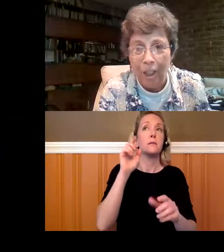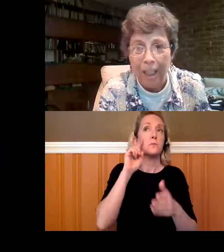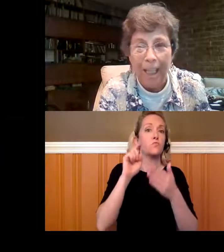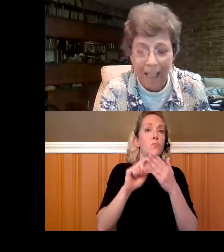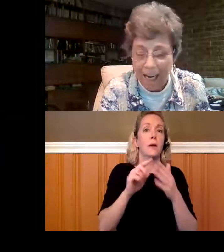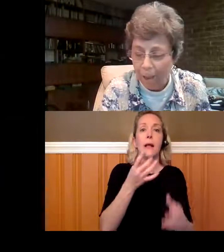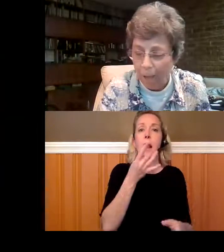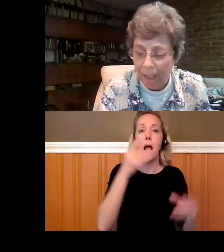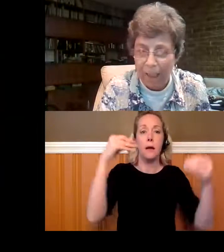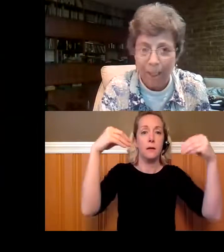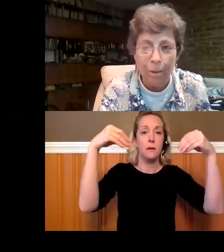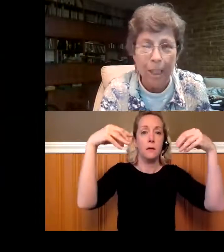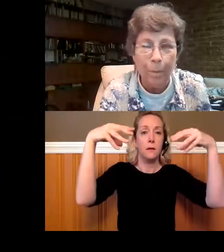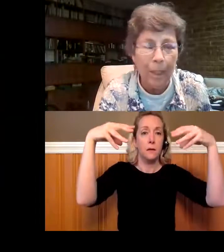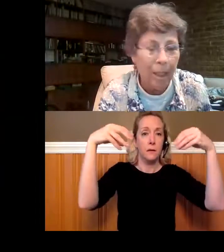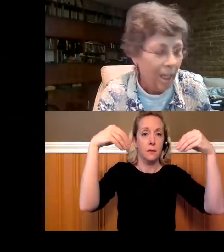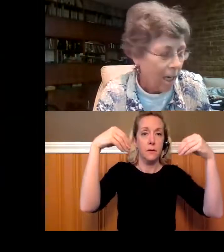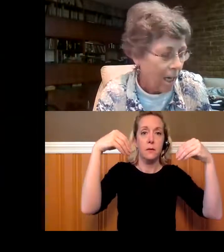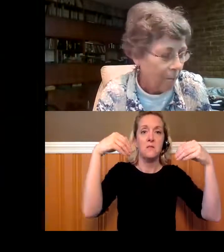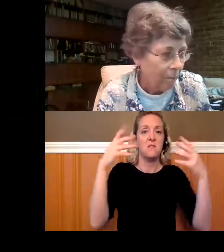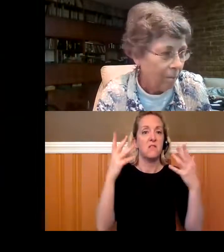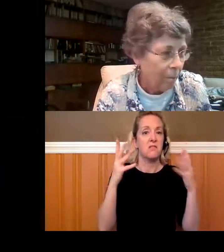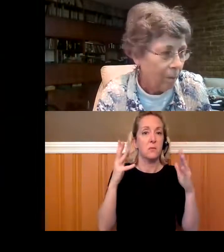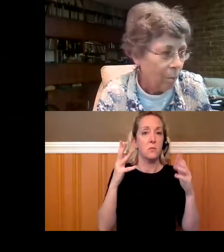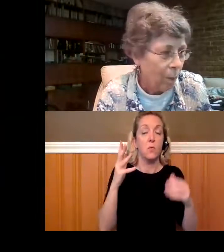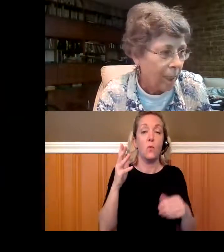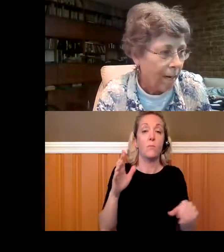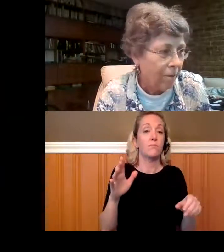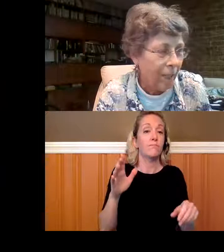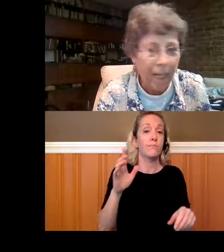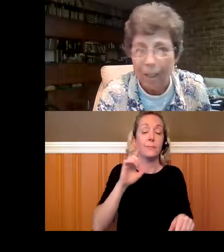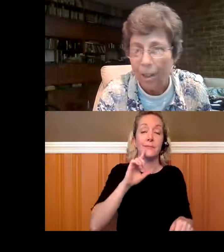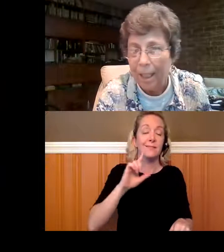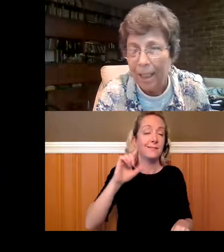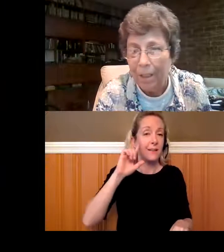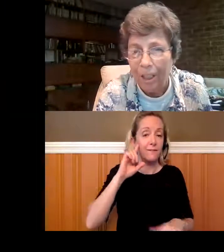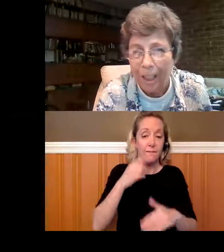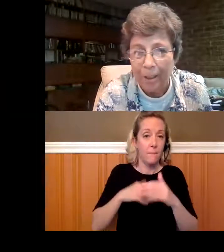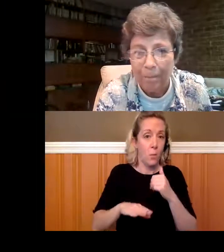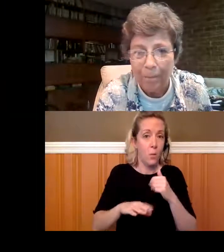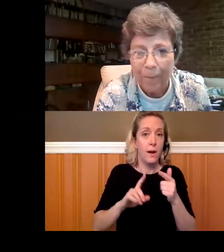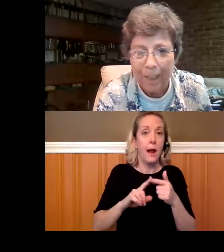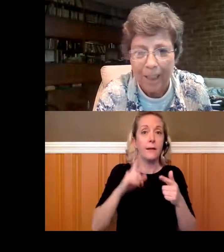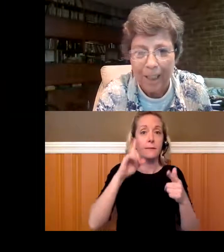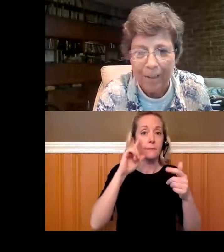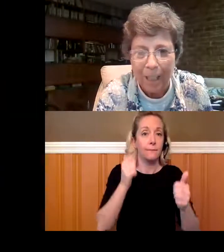no hearing. And so he had been born deaf and lost his vision later. So let's see what